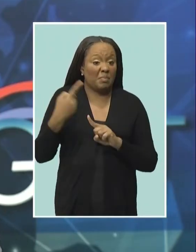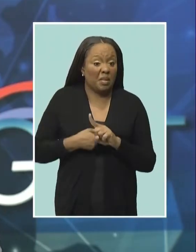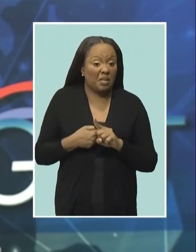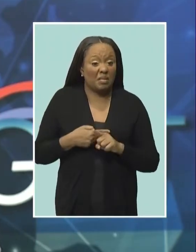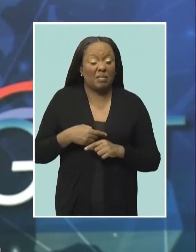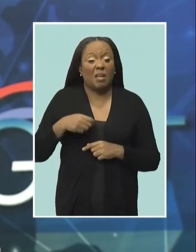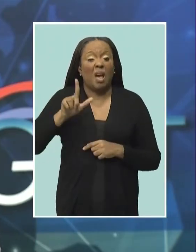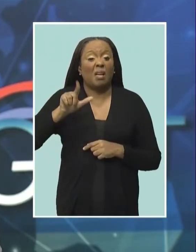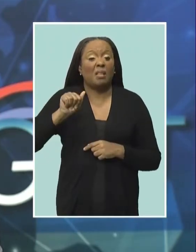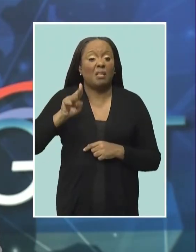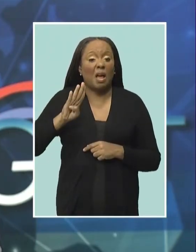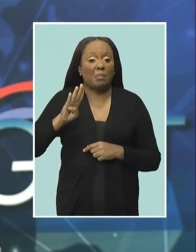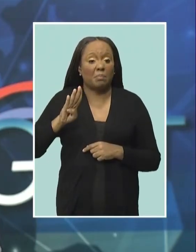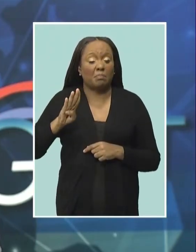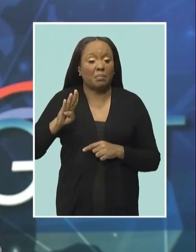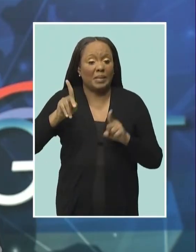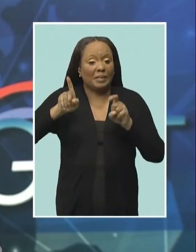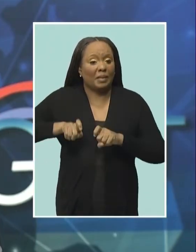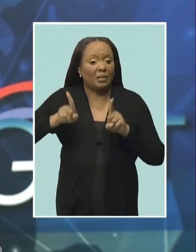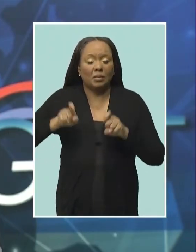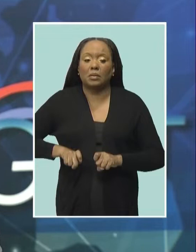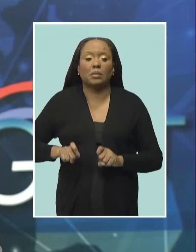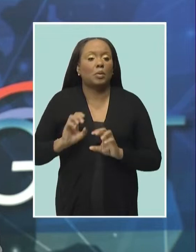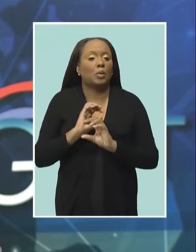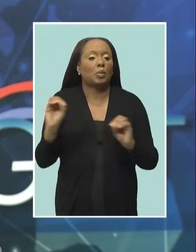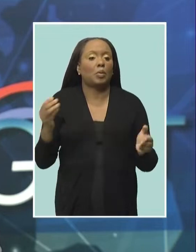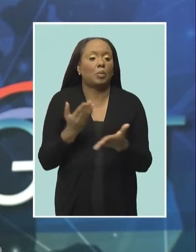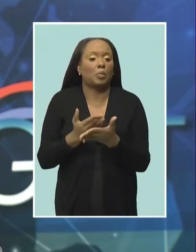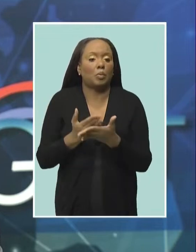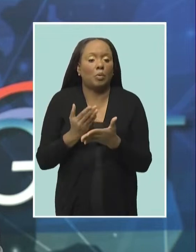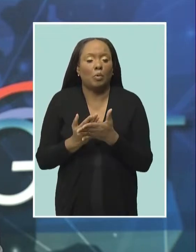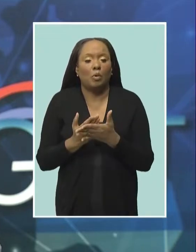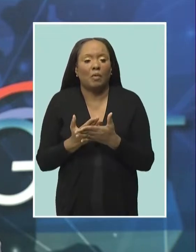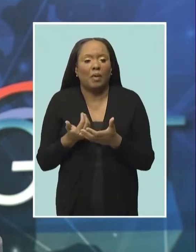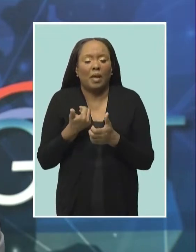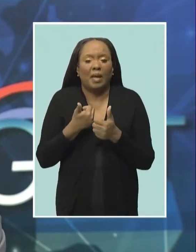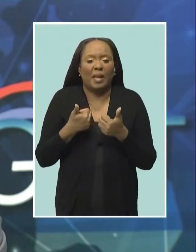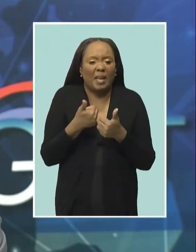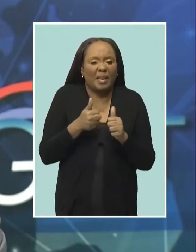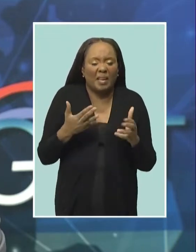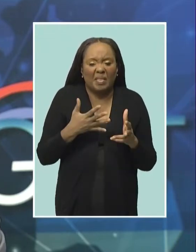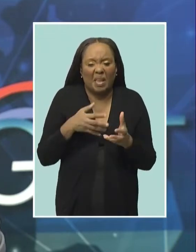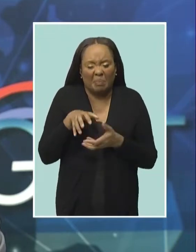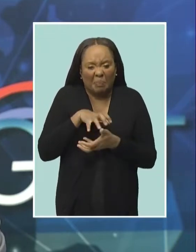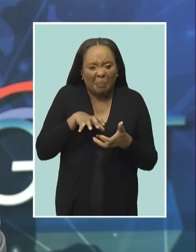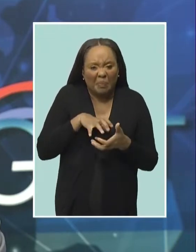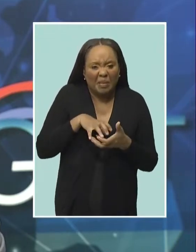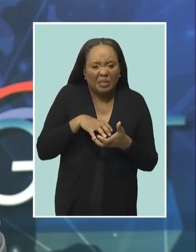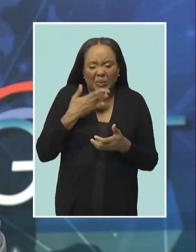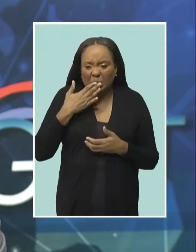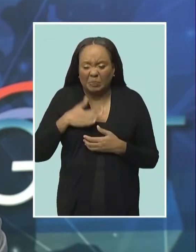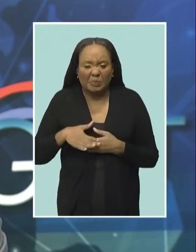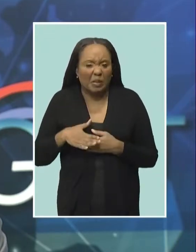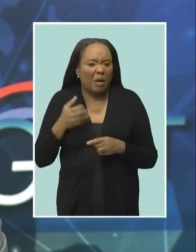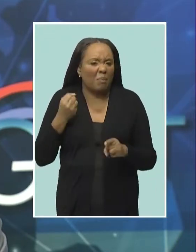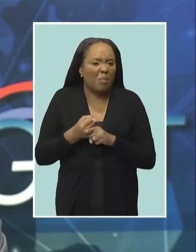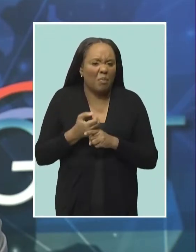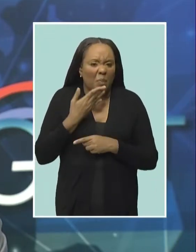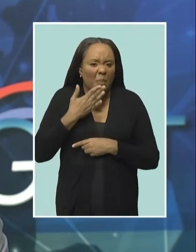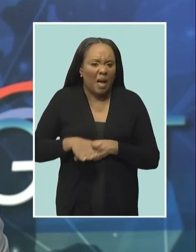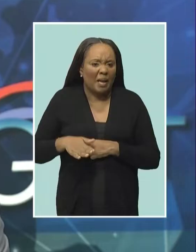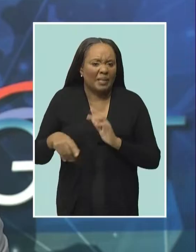the month of June, laboratory tests show no evidence of contamination within the department. Management has also confirmed that